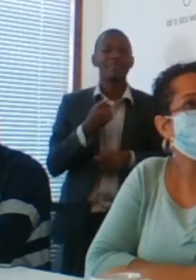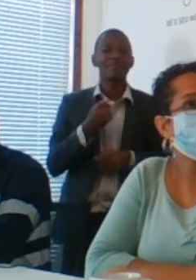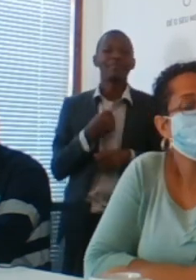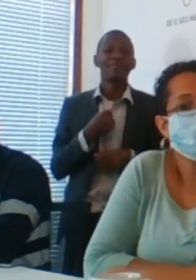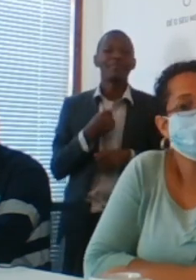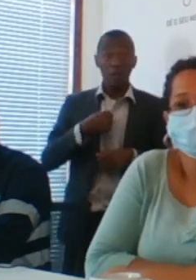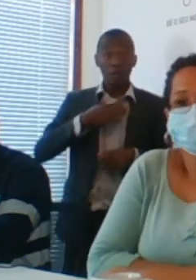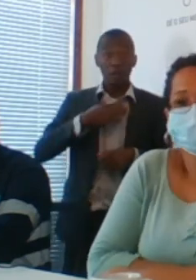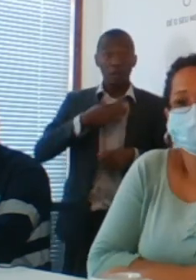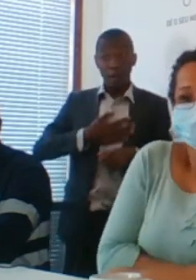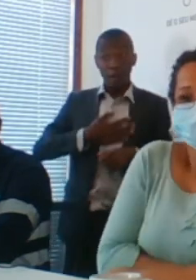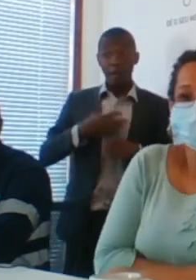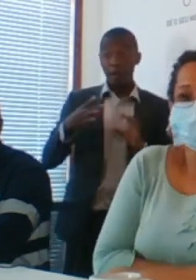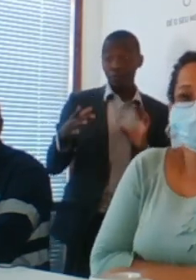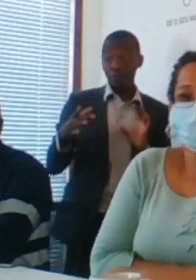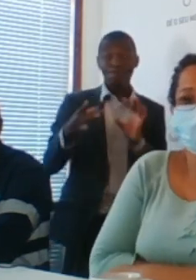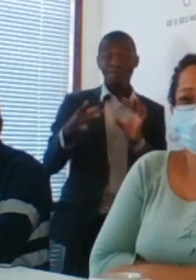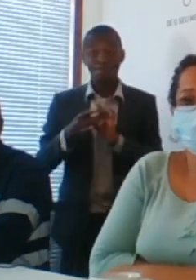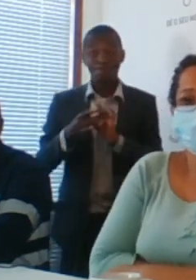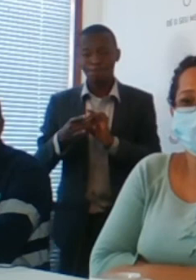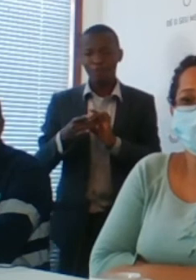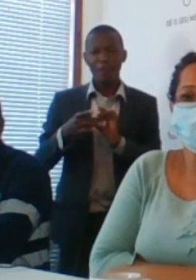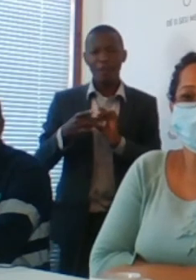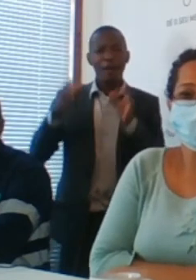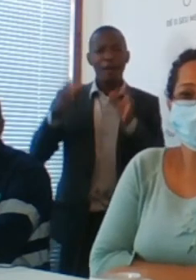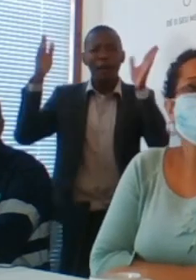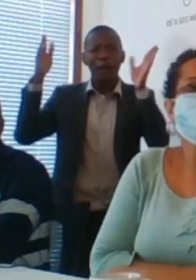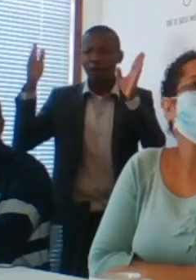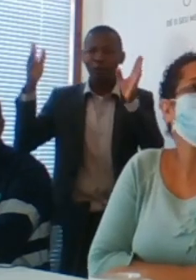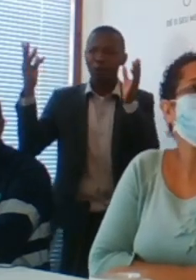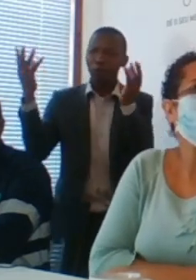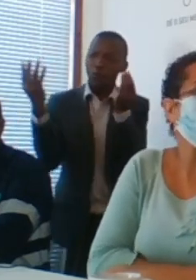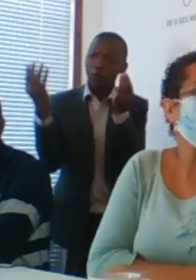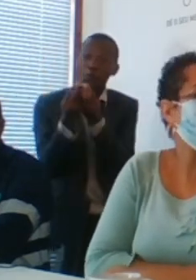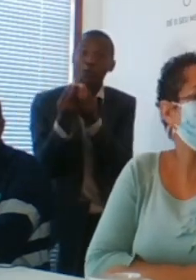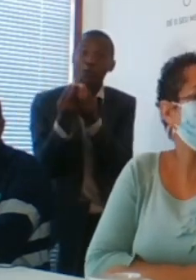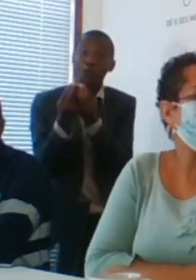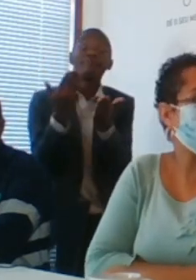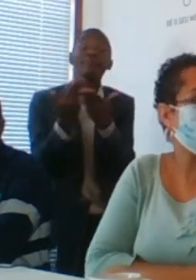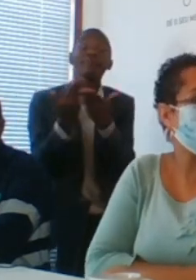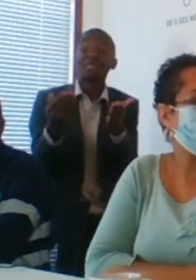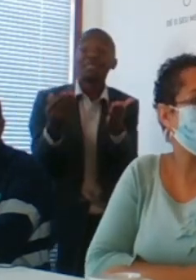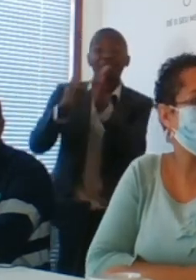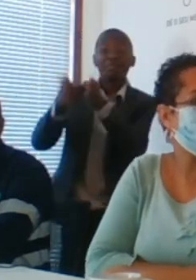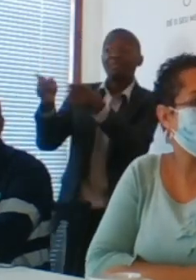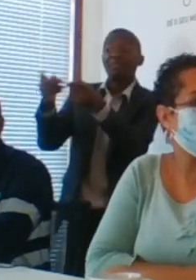part of a company where which has not been easy because employers